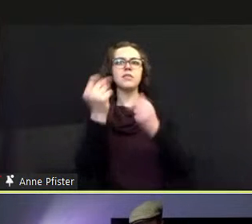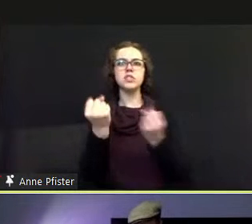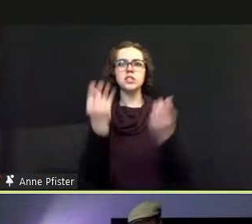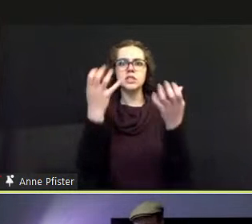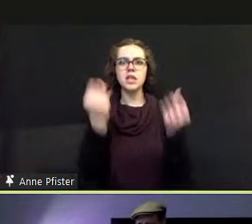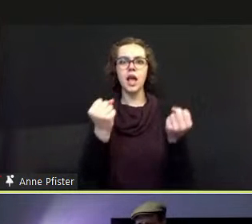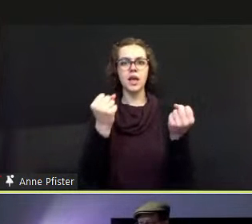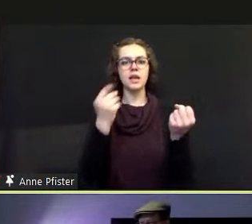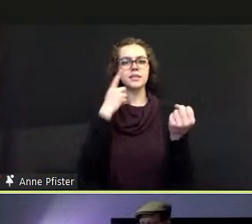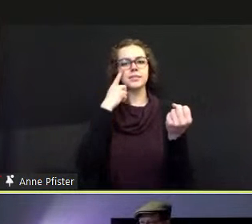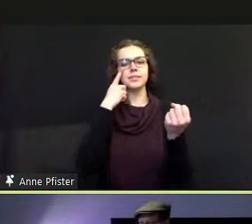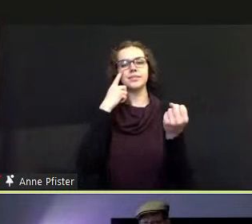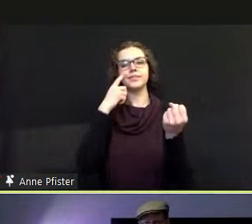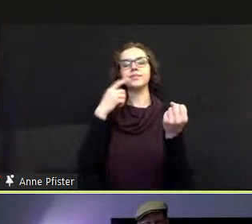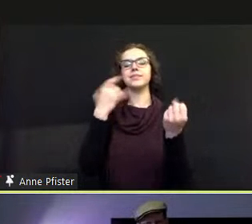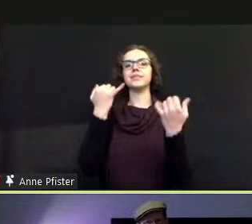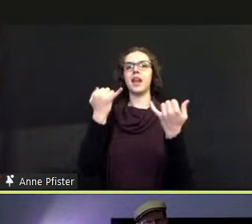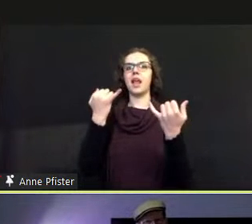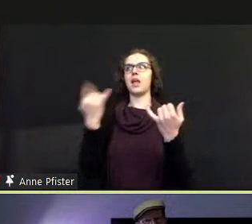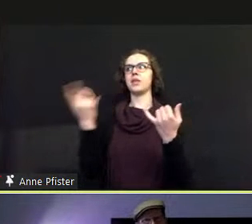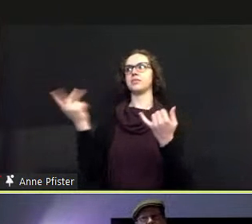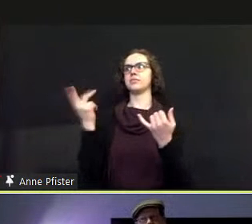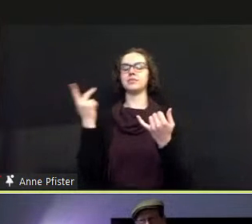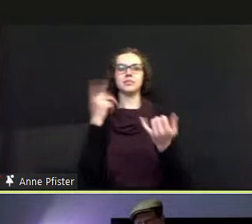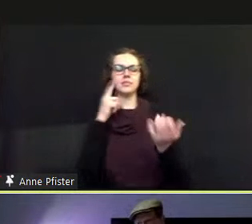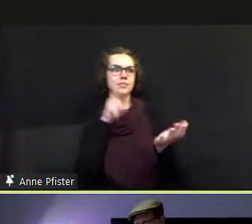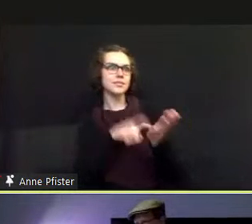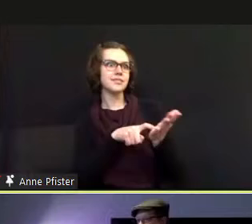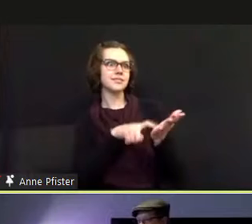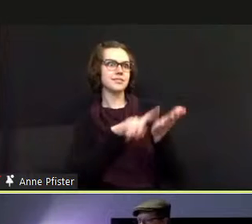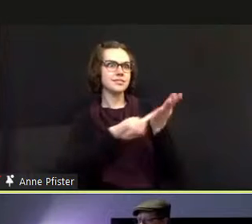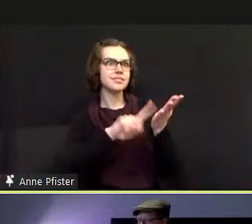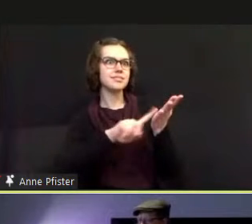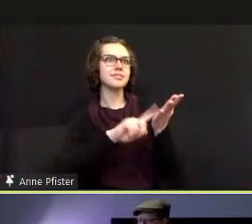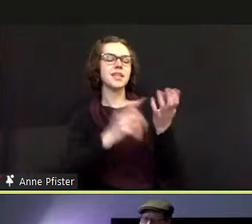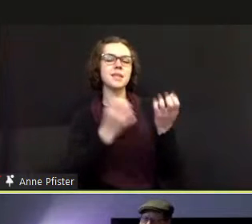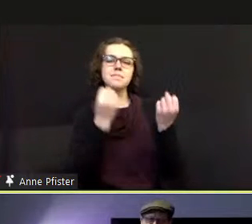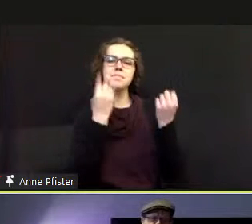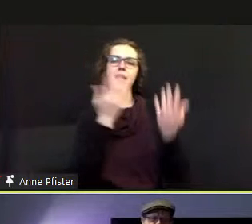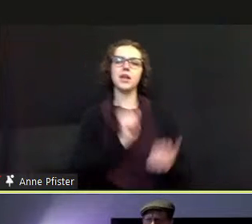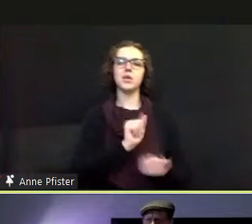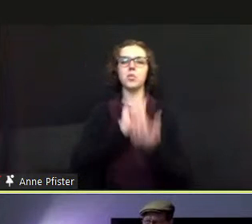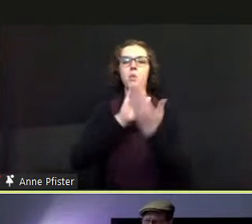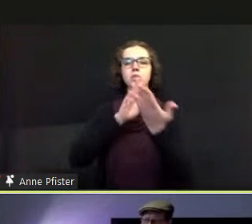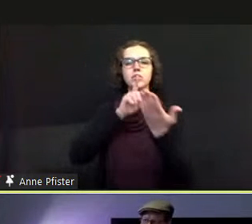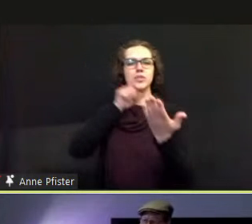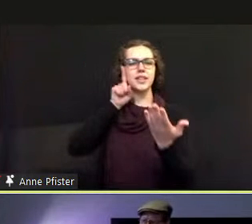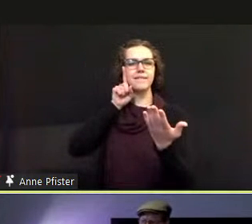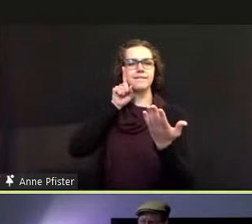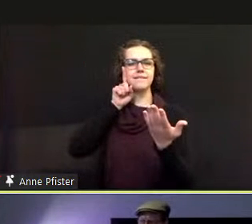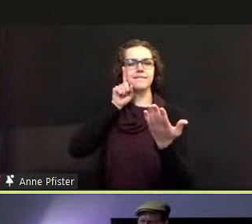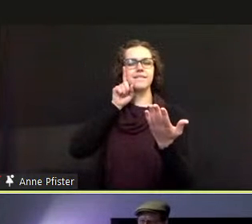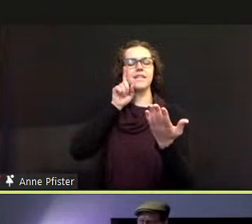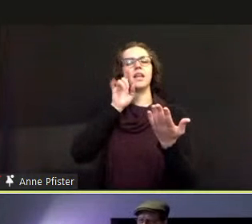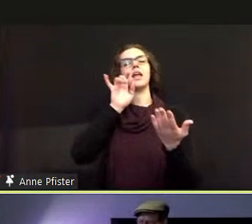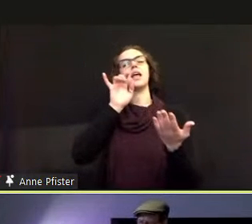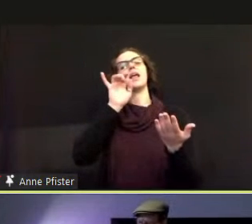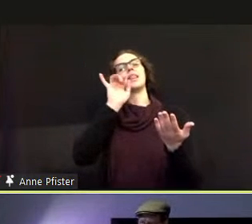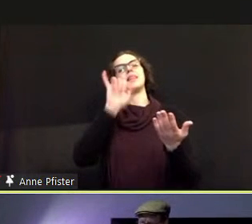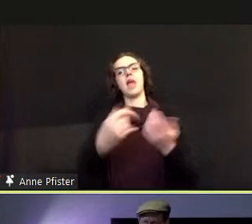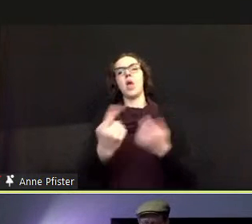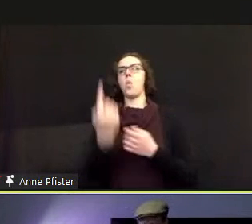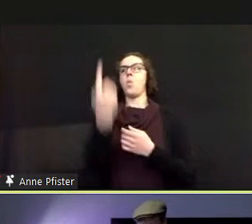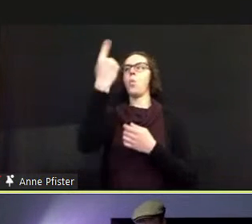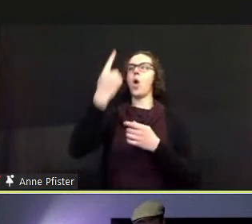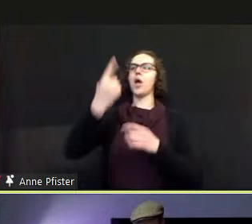that Leila Monaghan and the rest of us worked on. Many ways to be deaf was our way of saying we're a little problematic with that essential one way